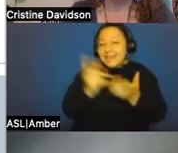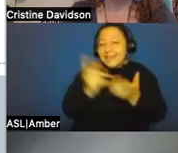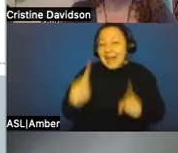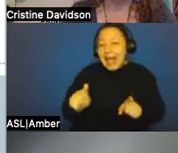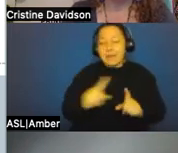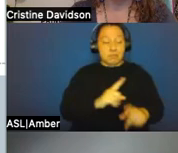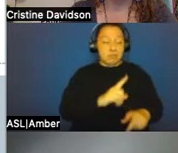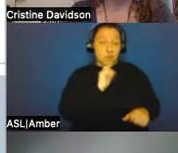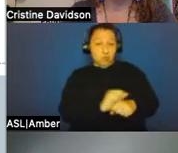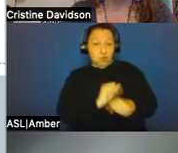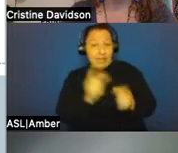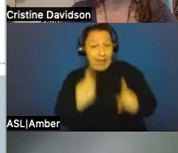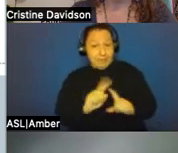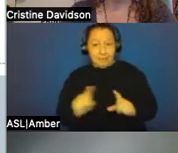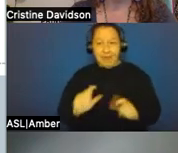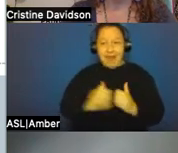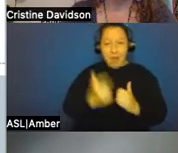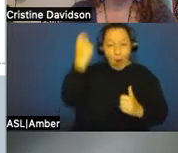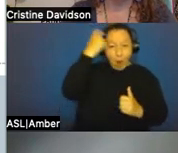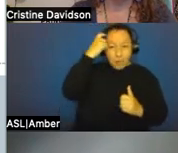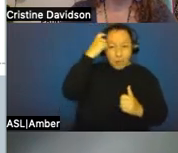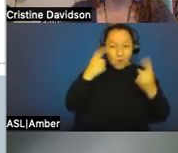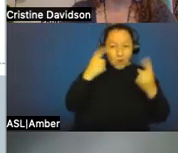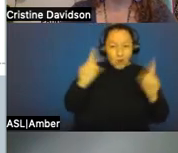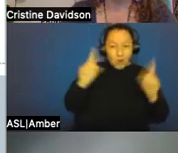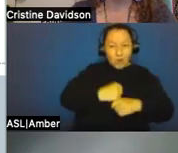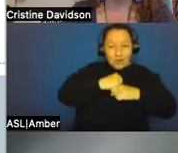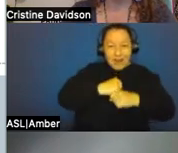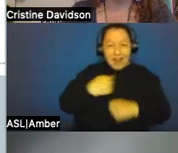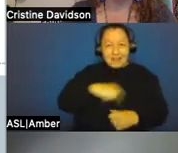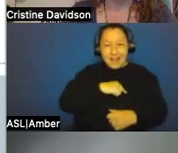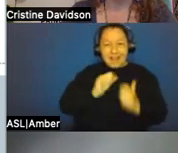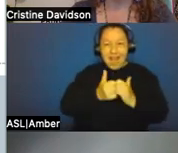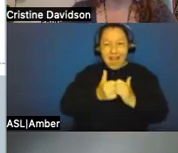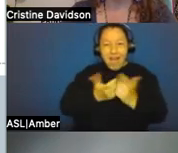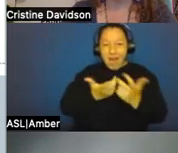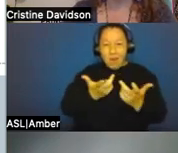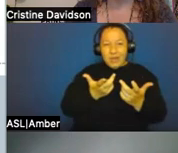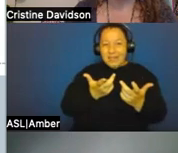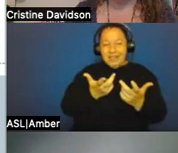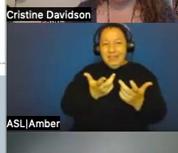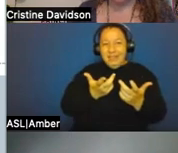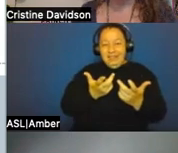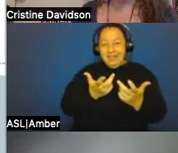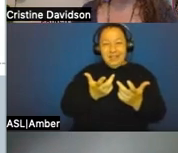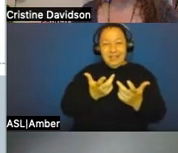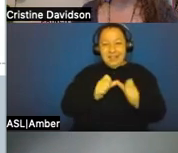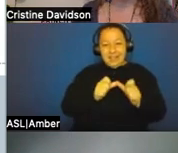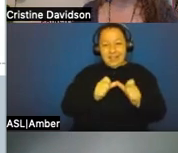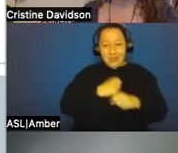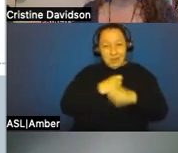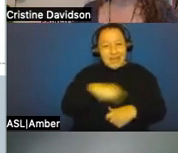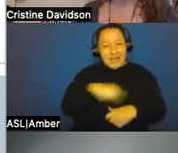But the way our brain works to protect ourselves, and just having to